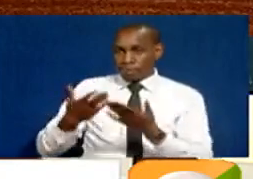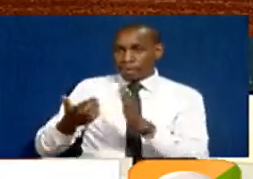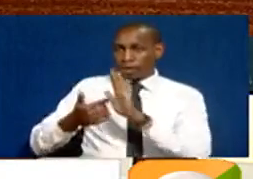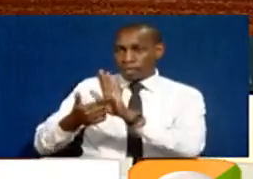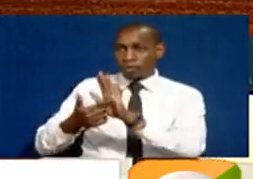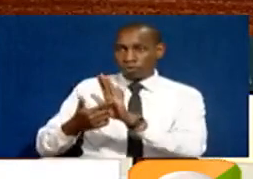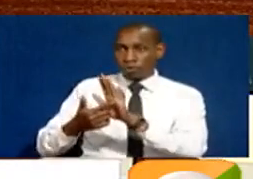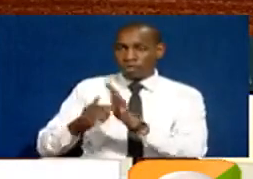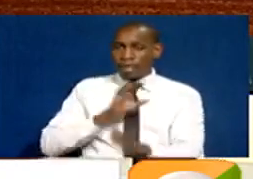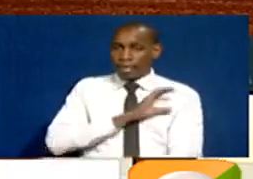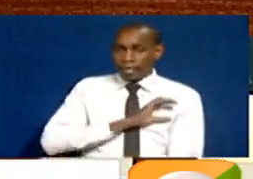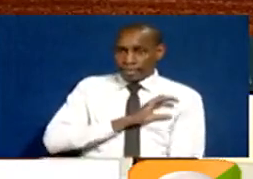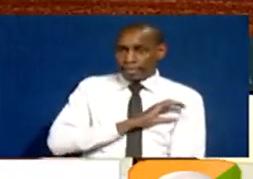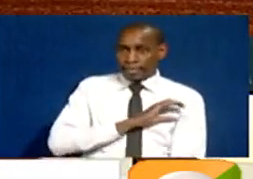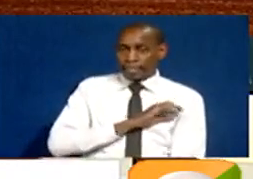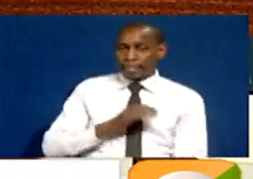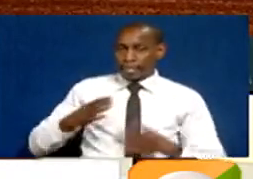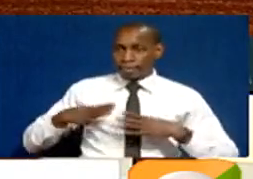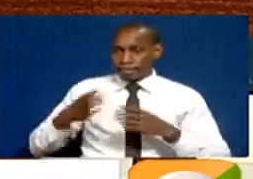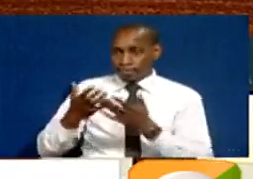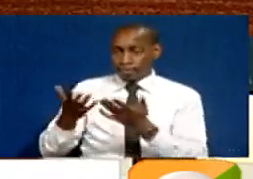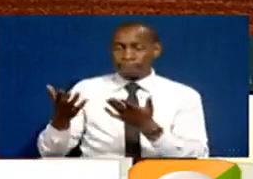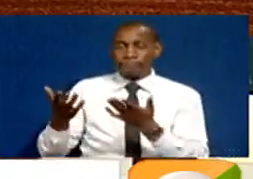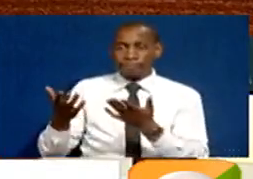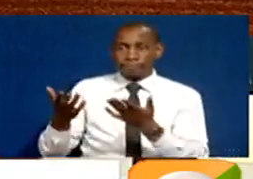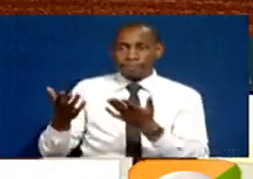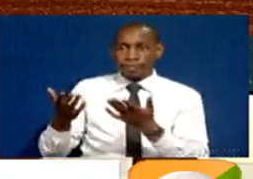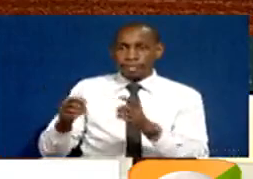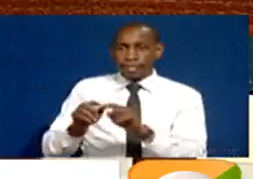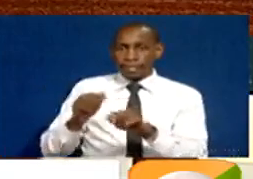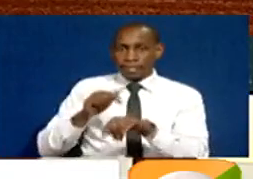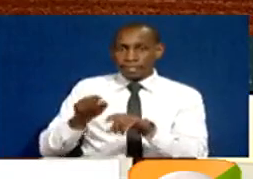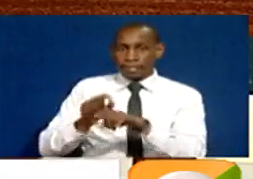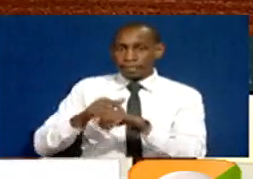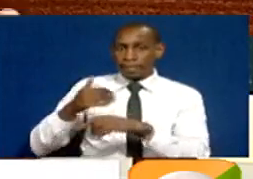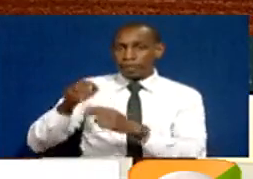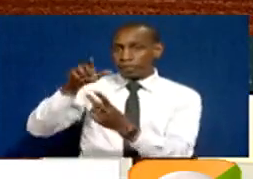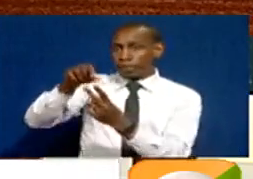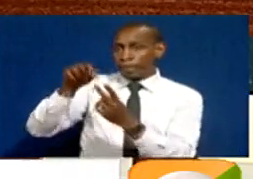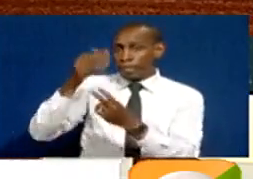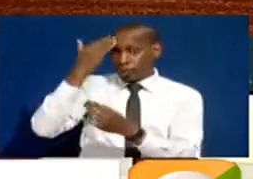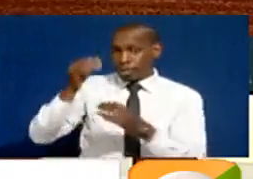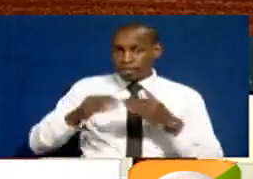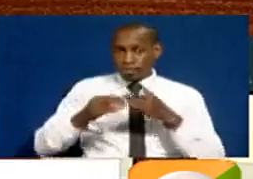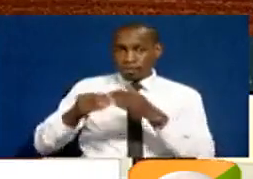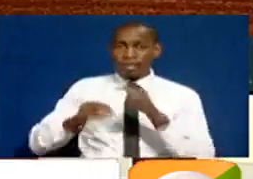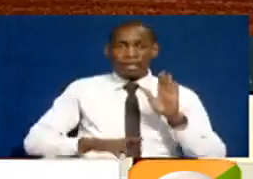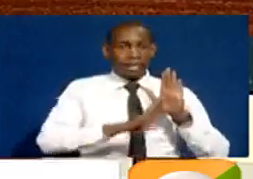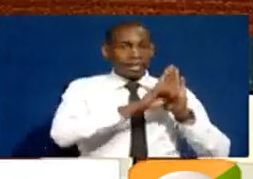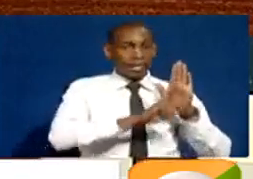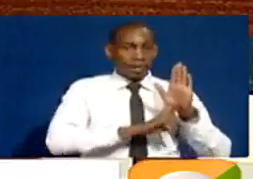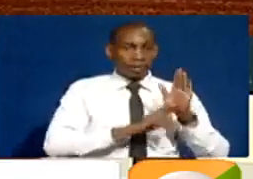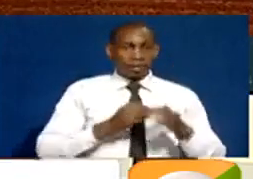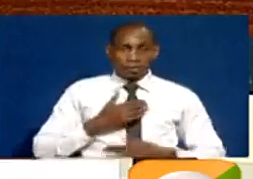exhibits the characteristics of the population. And every time you select that, because we are guided by the rules of